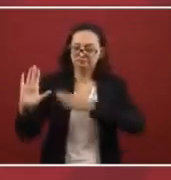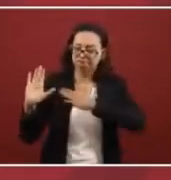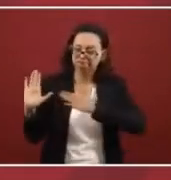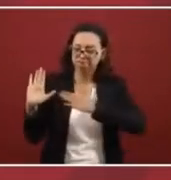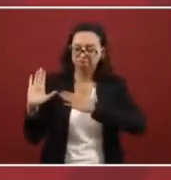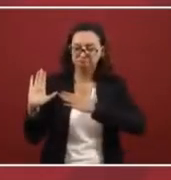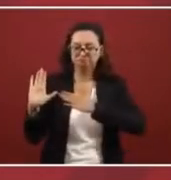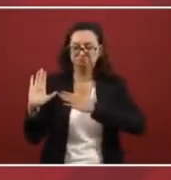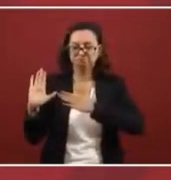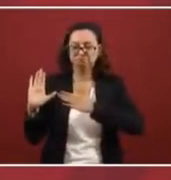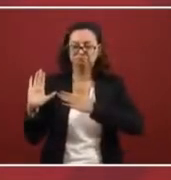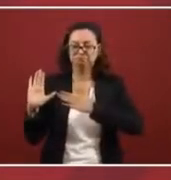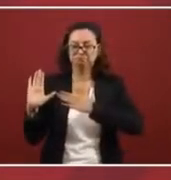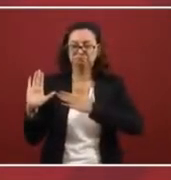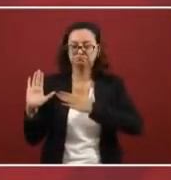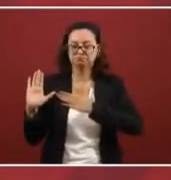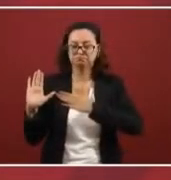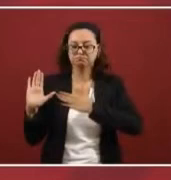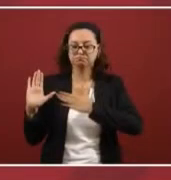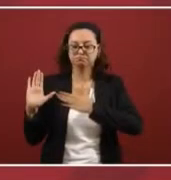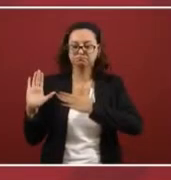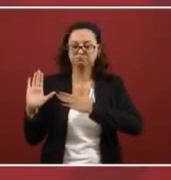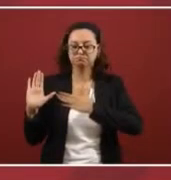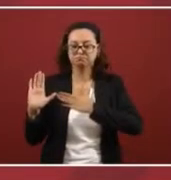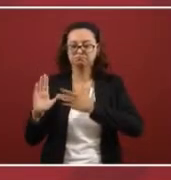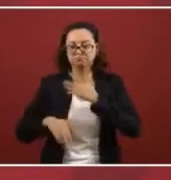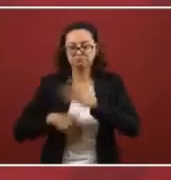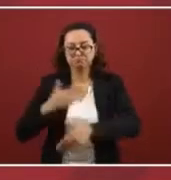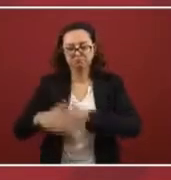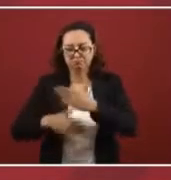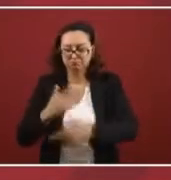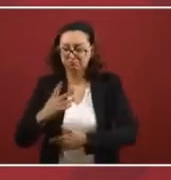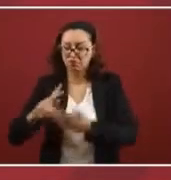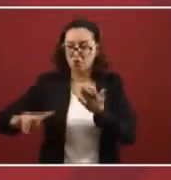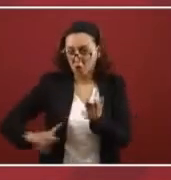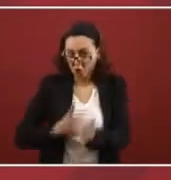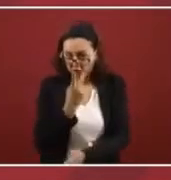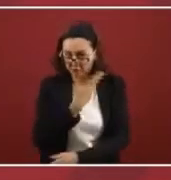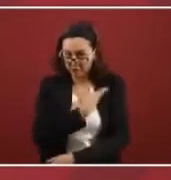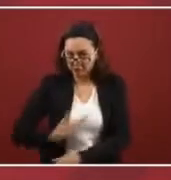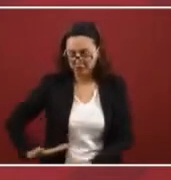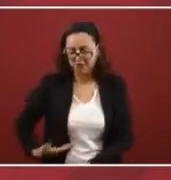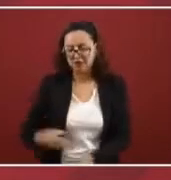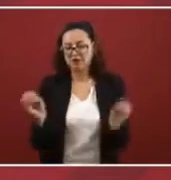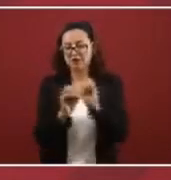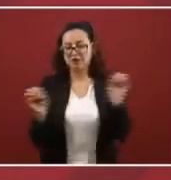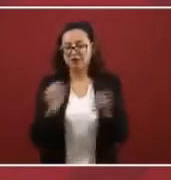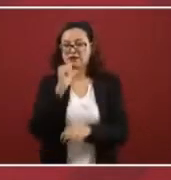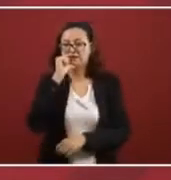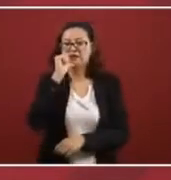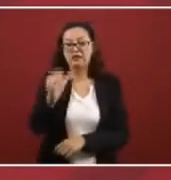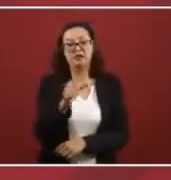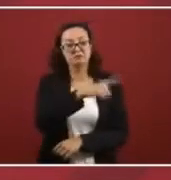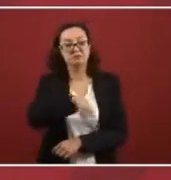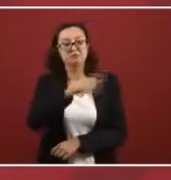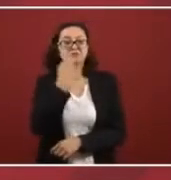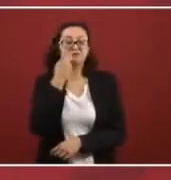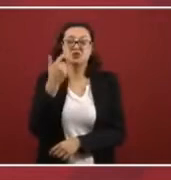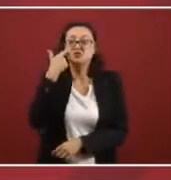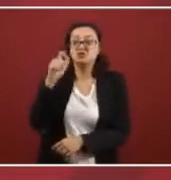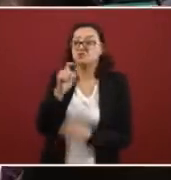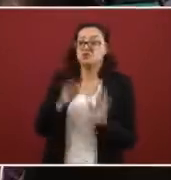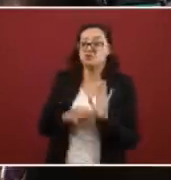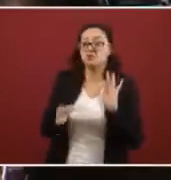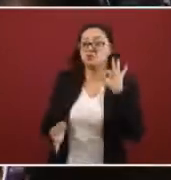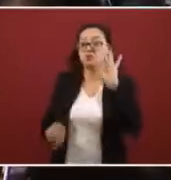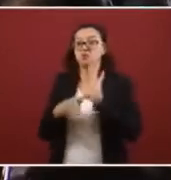here that where I committed to a la no reelección. To no re-election. Es el documento. So there's the document.